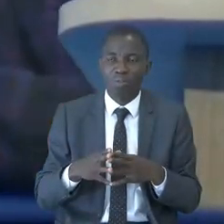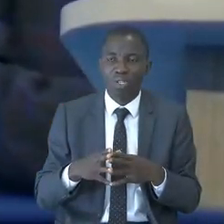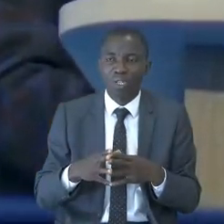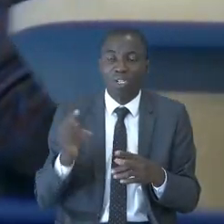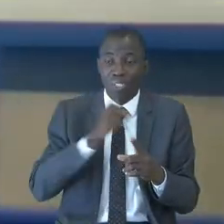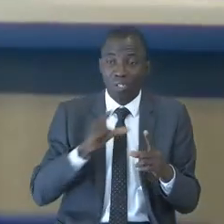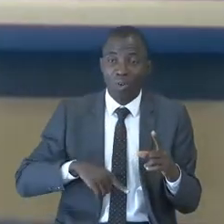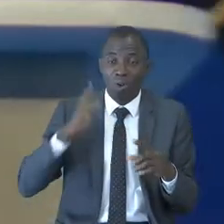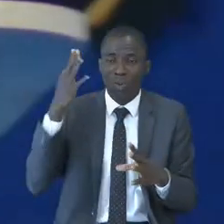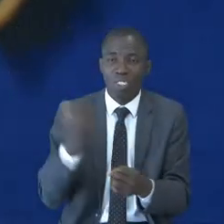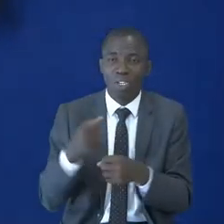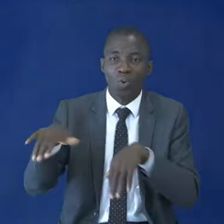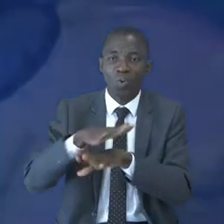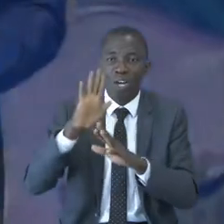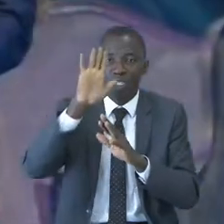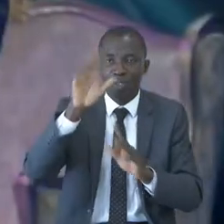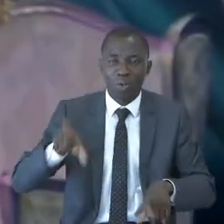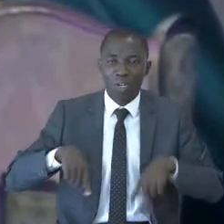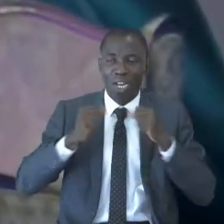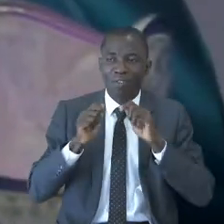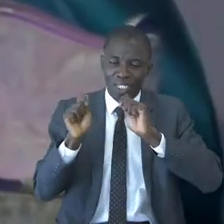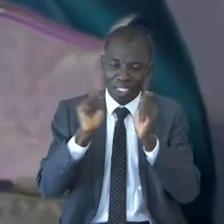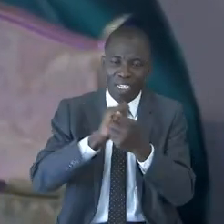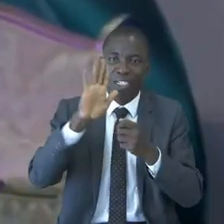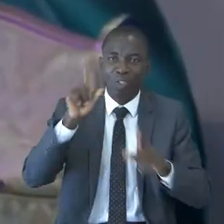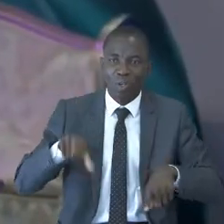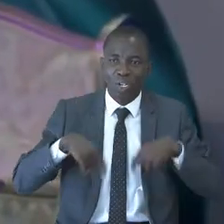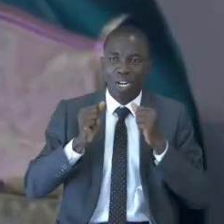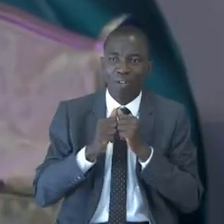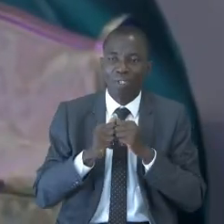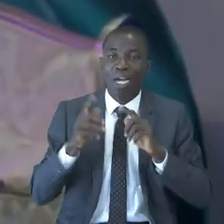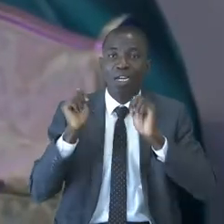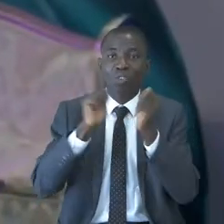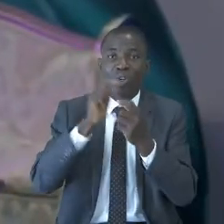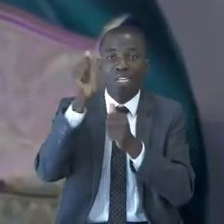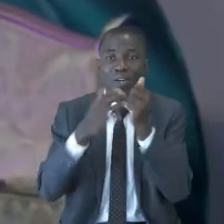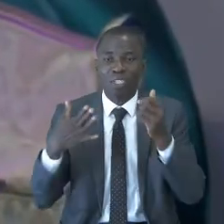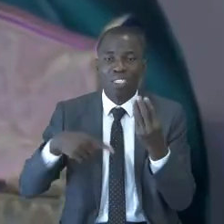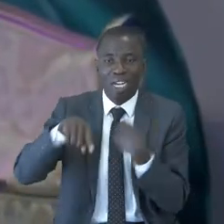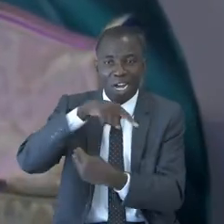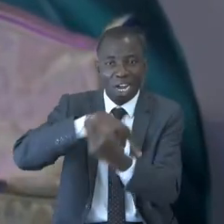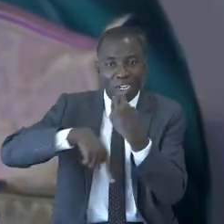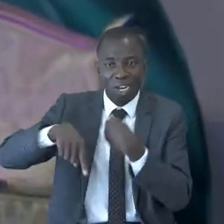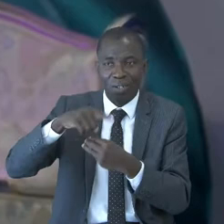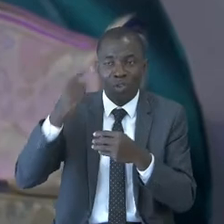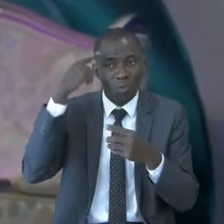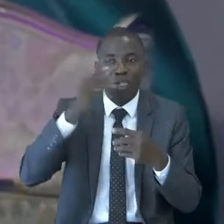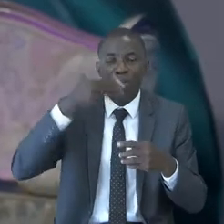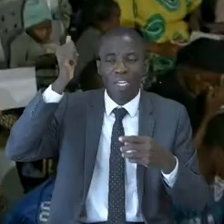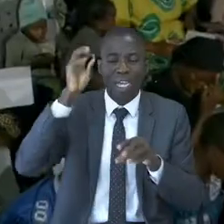will take over your life, change your life, and turn everything around for the